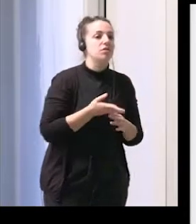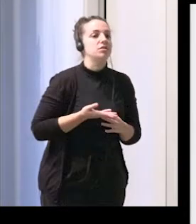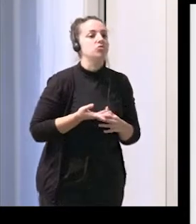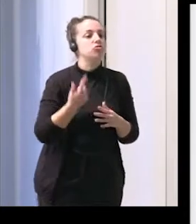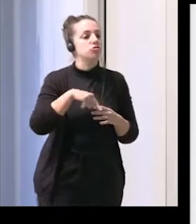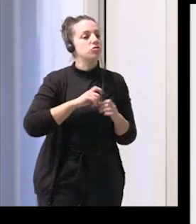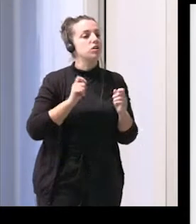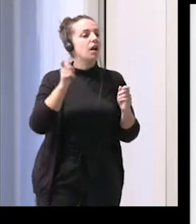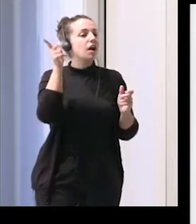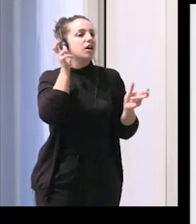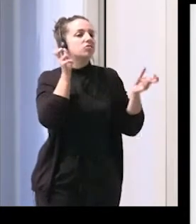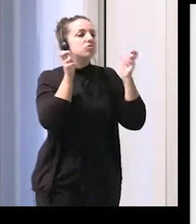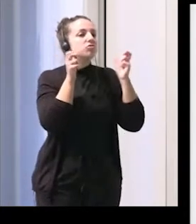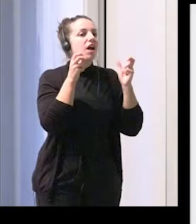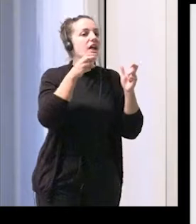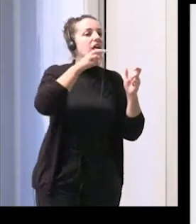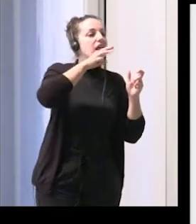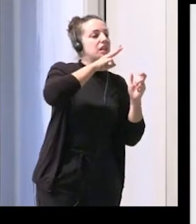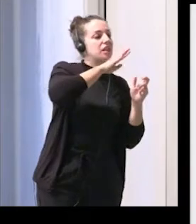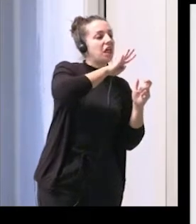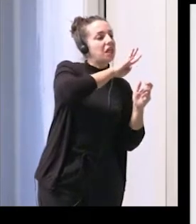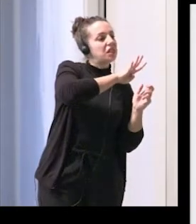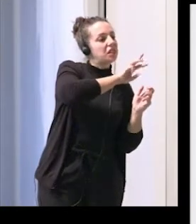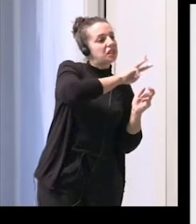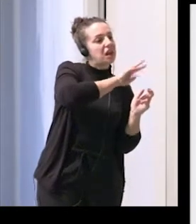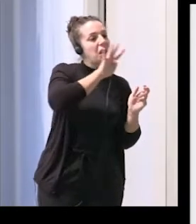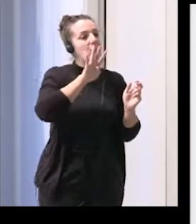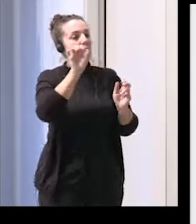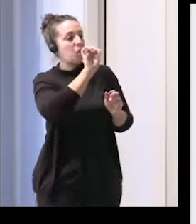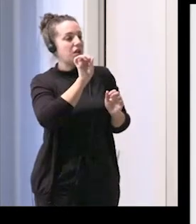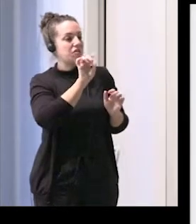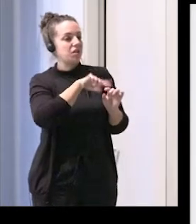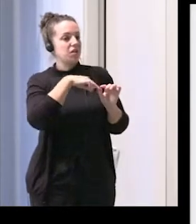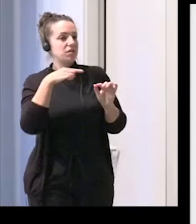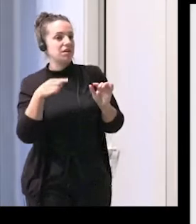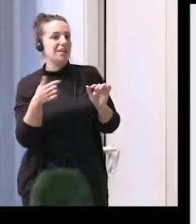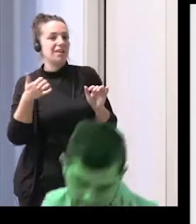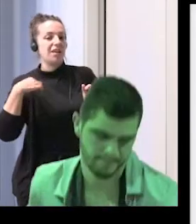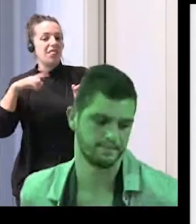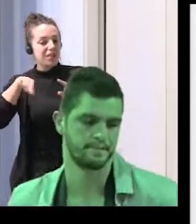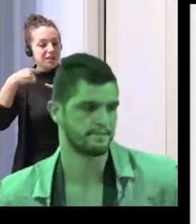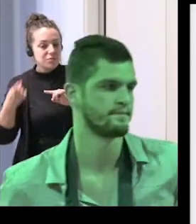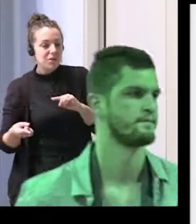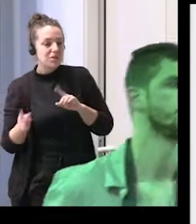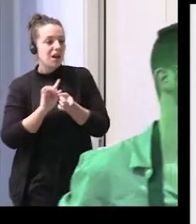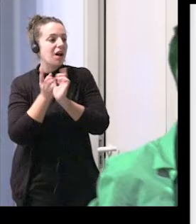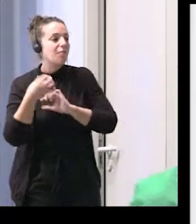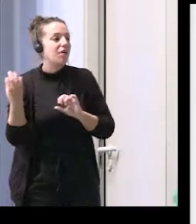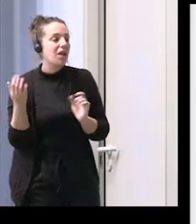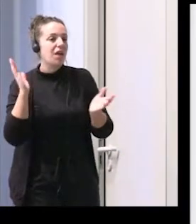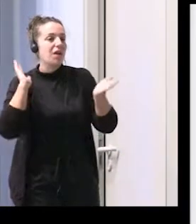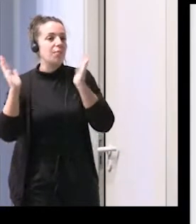4 years. So whatever had changed during the period of unilateral